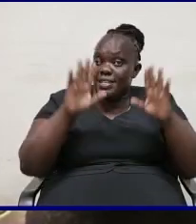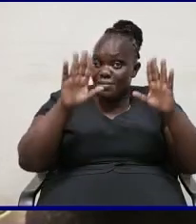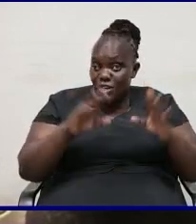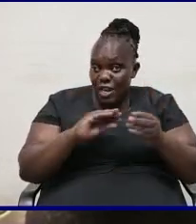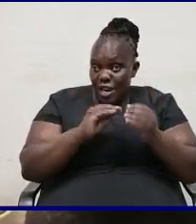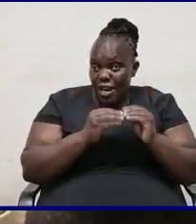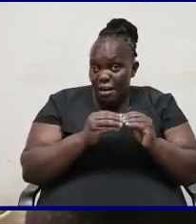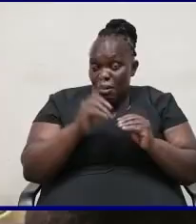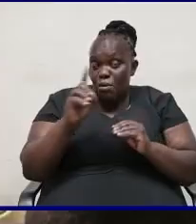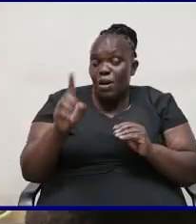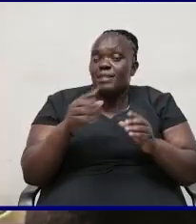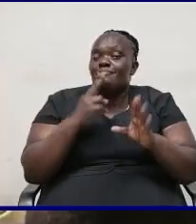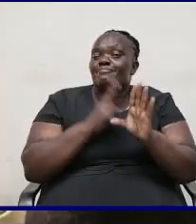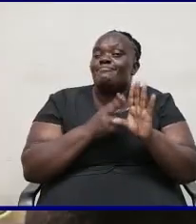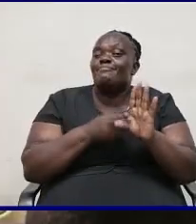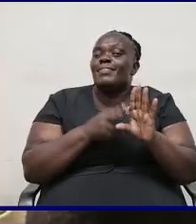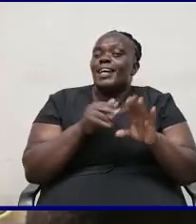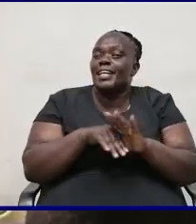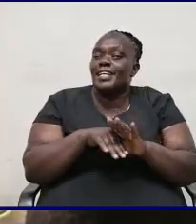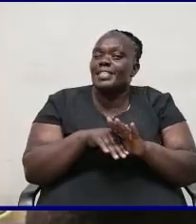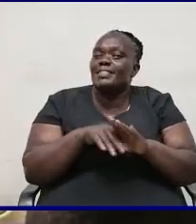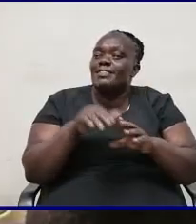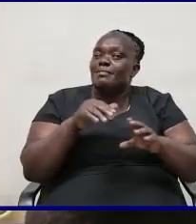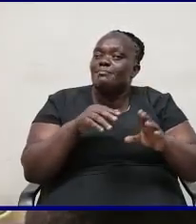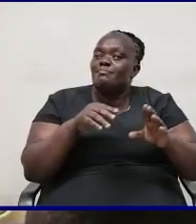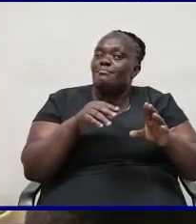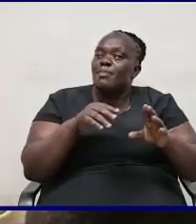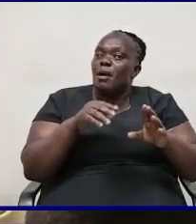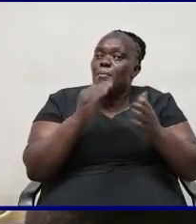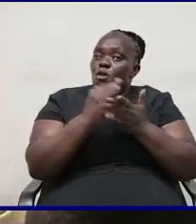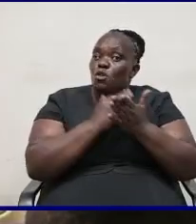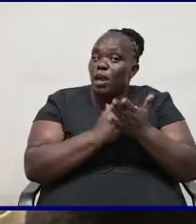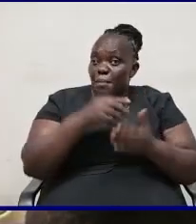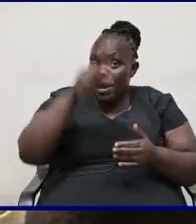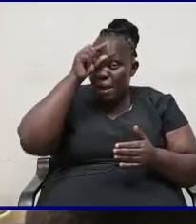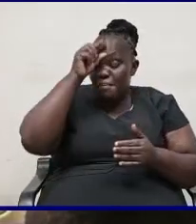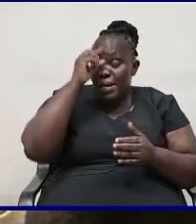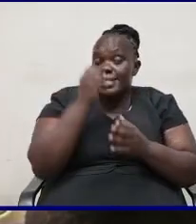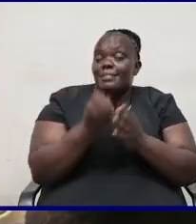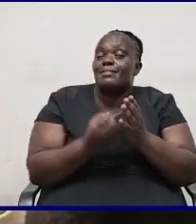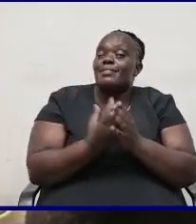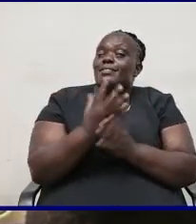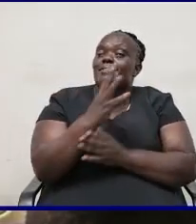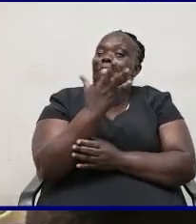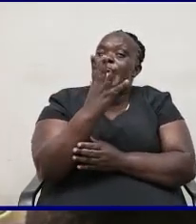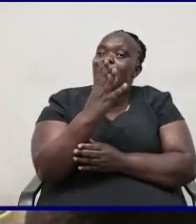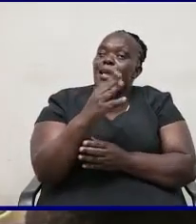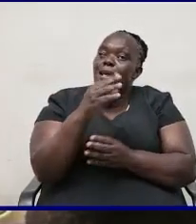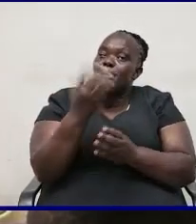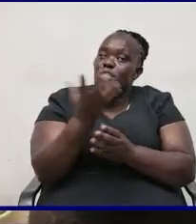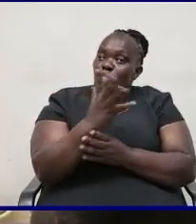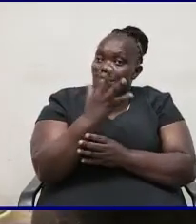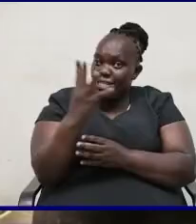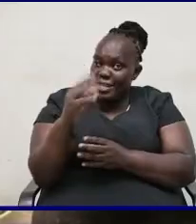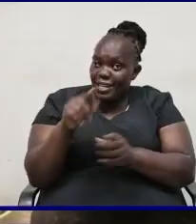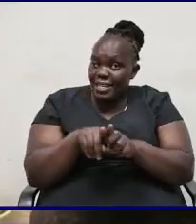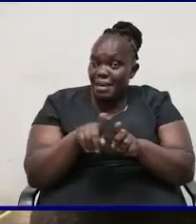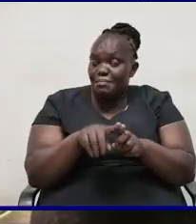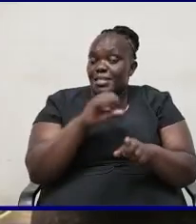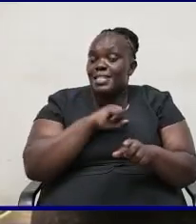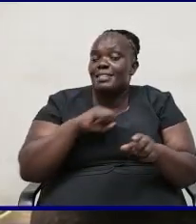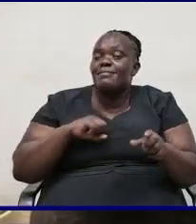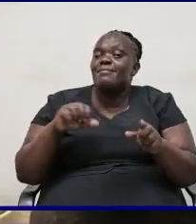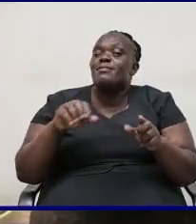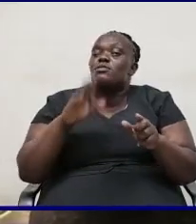Number one, we are also participating in the broader government program of tree planting as a ministry and as a state